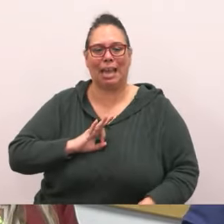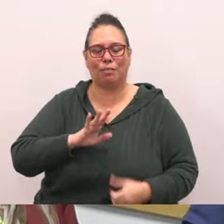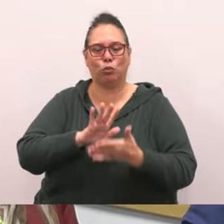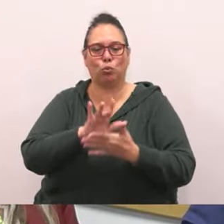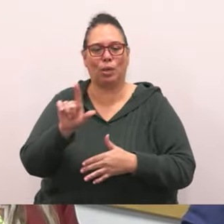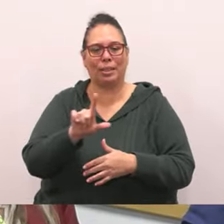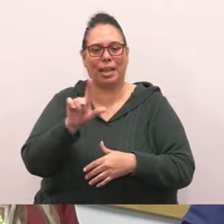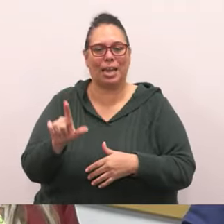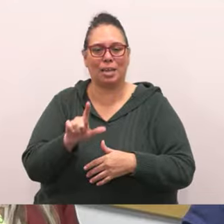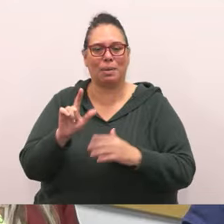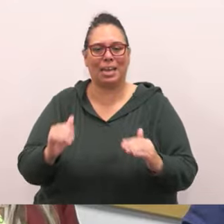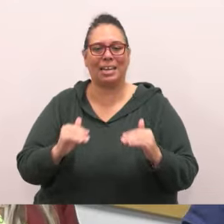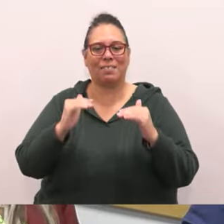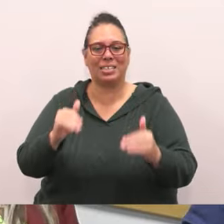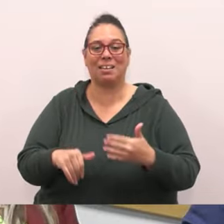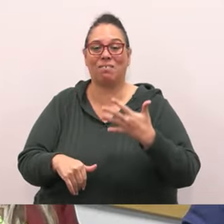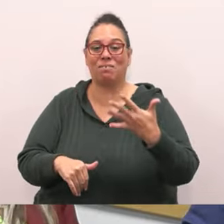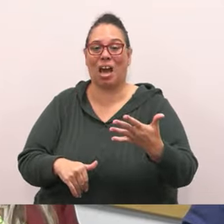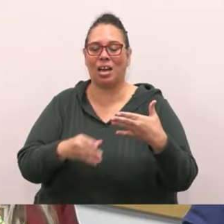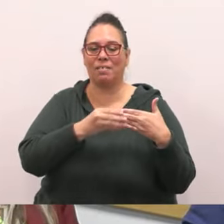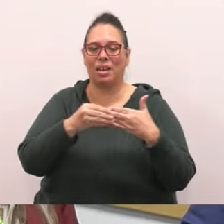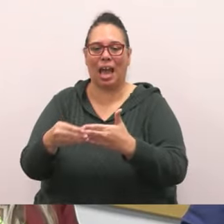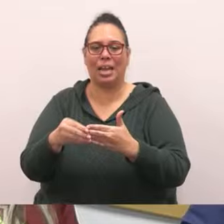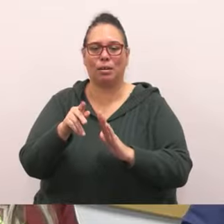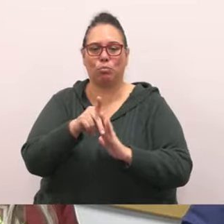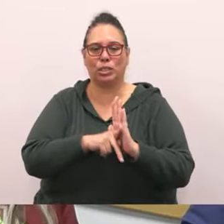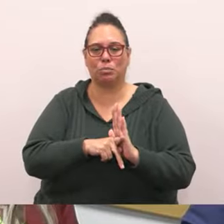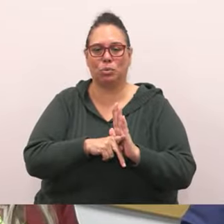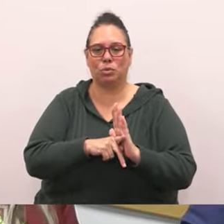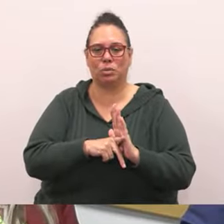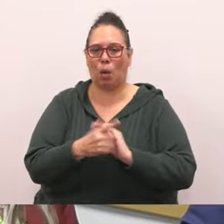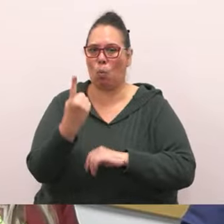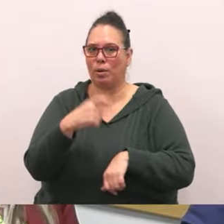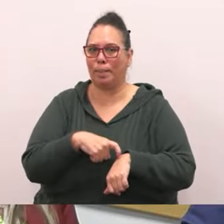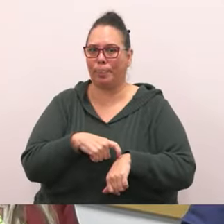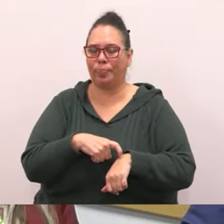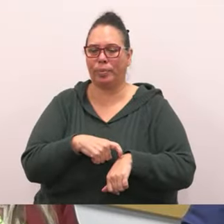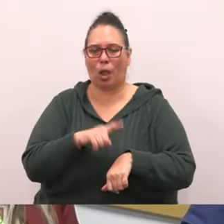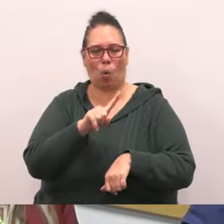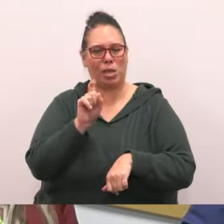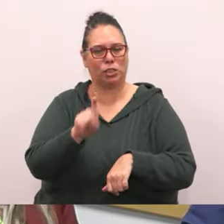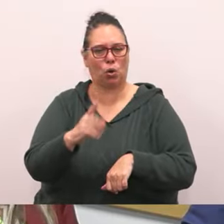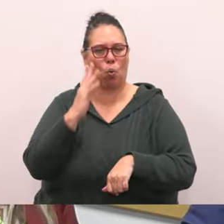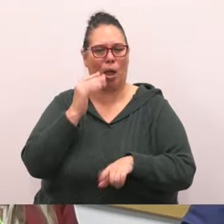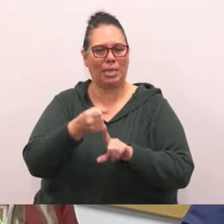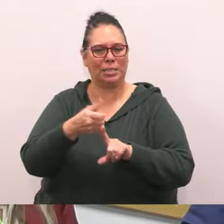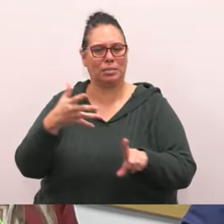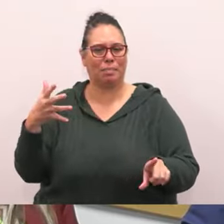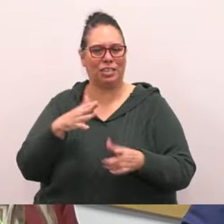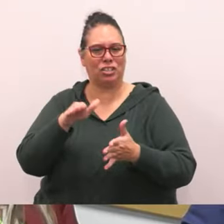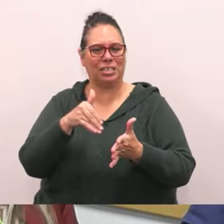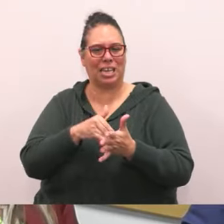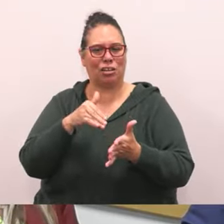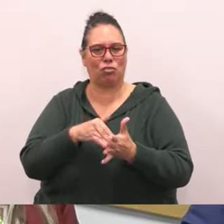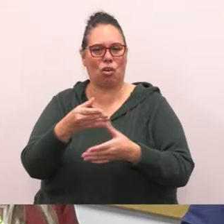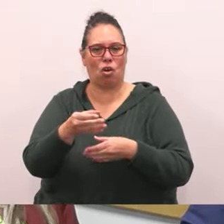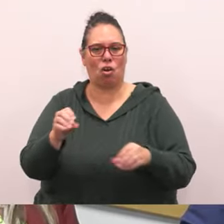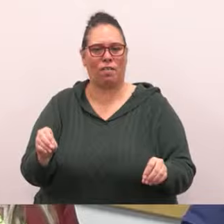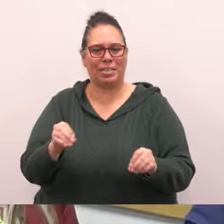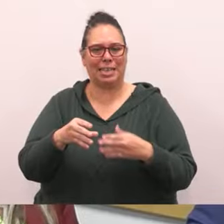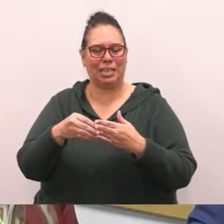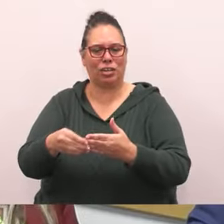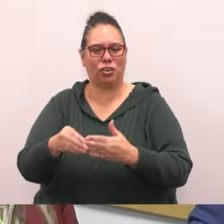advances all 5 of the guiding principles at once. My question is simple. Why are we expanding central office leadership while enrollment is shrinking?